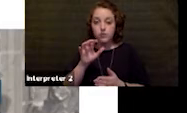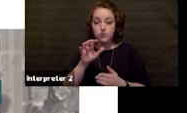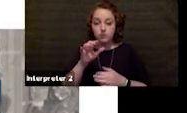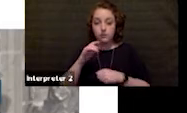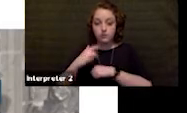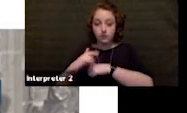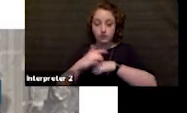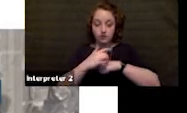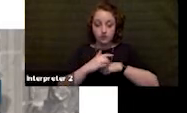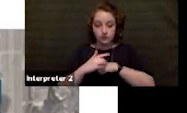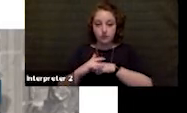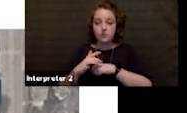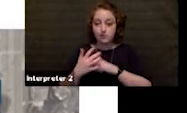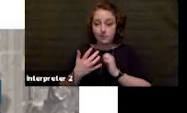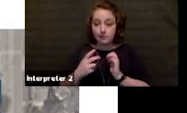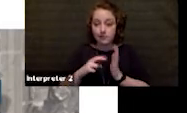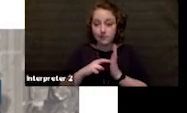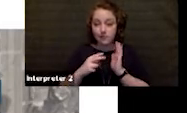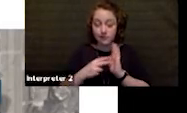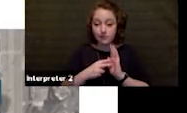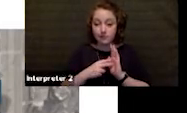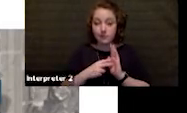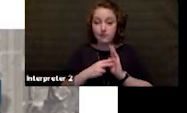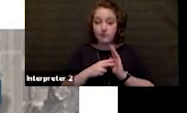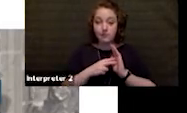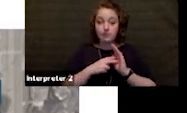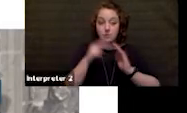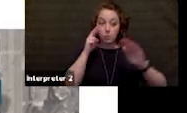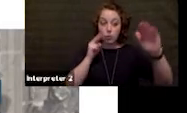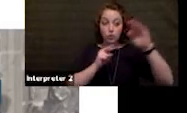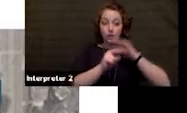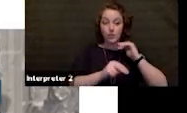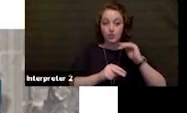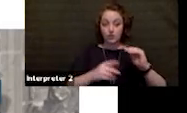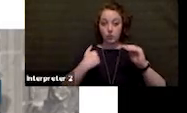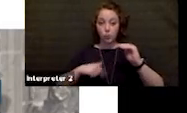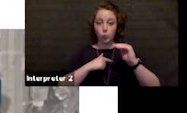way over even what the demographics are projecting as future.